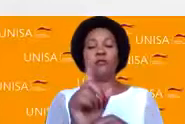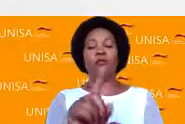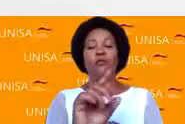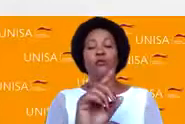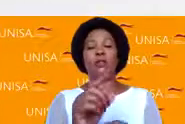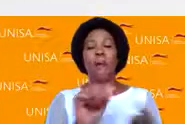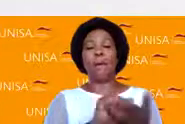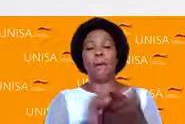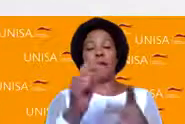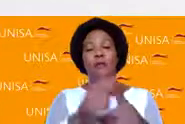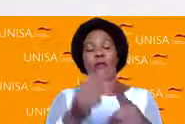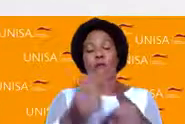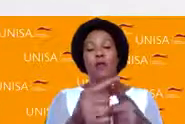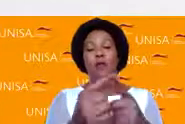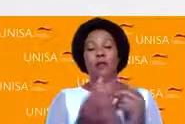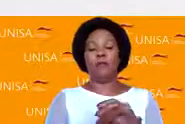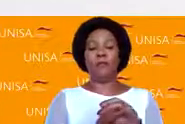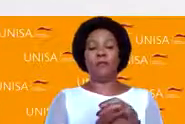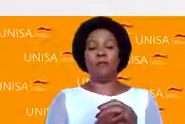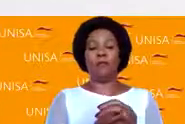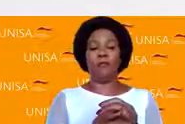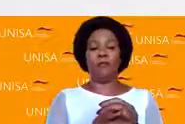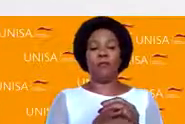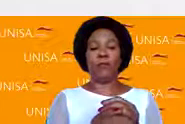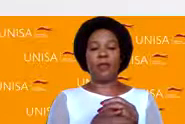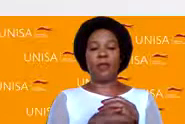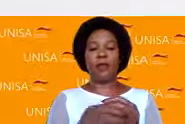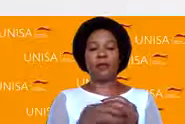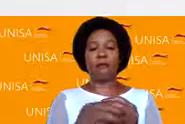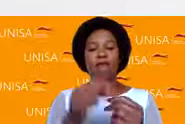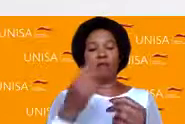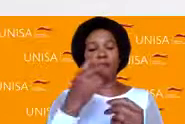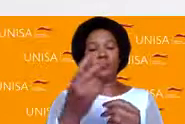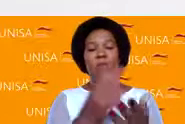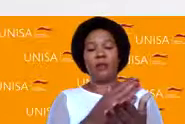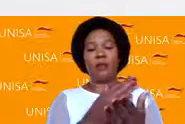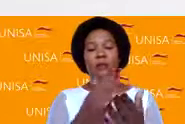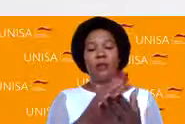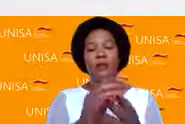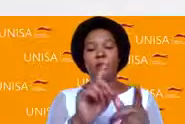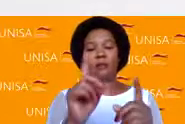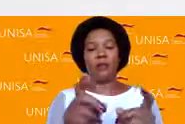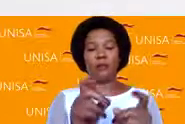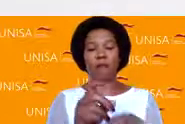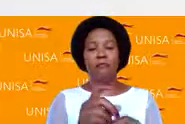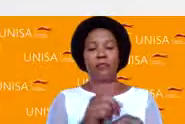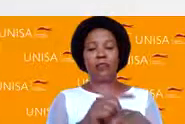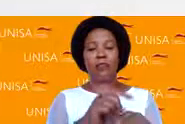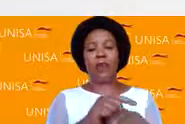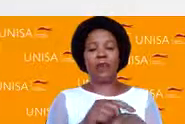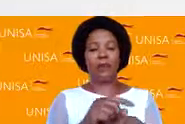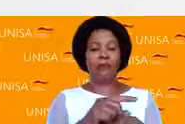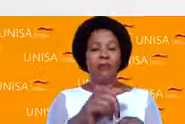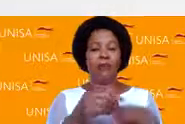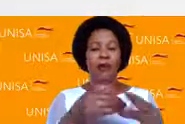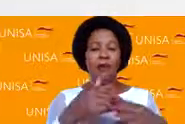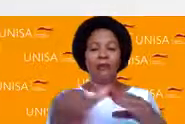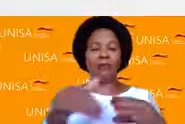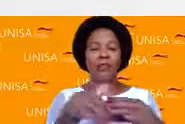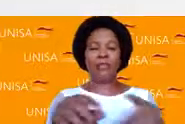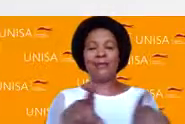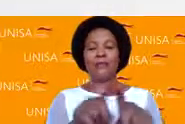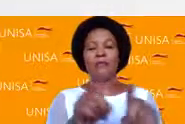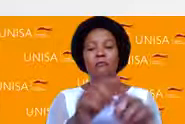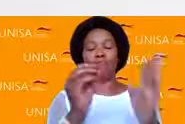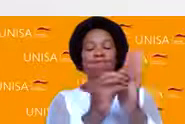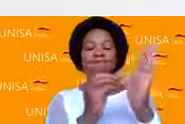password. I see there's a few asking for the tiny URL. So remember that tiny URL is the same one that we post in the